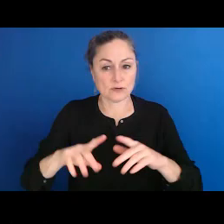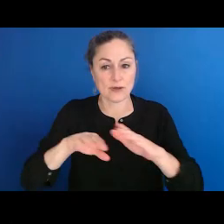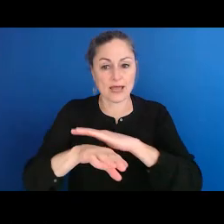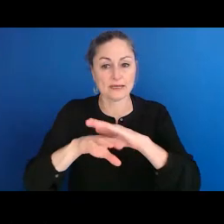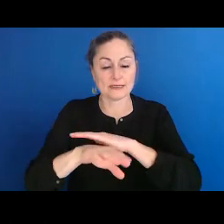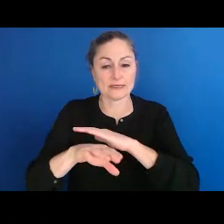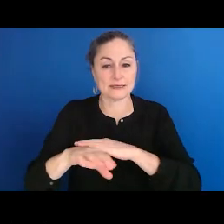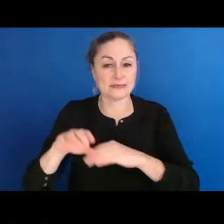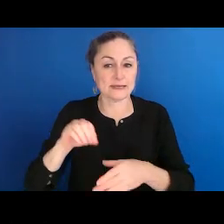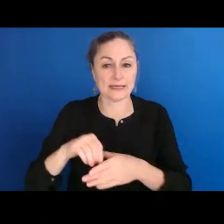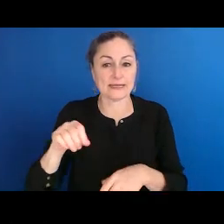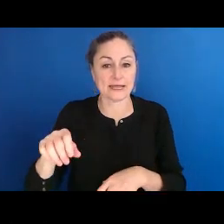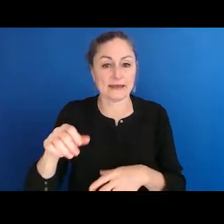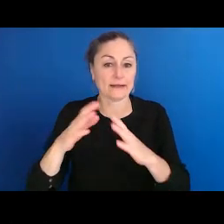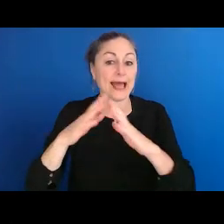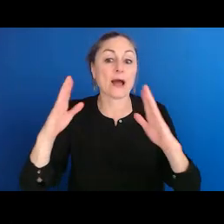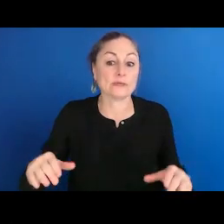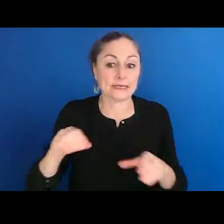their choosing. I'm